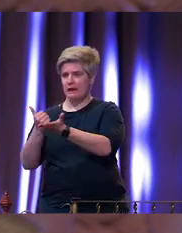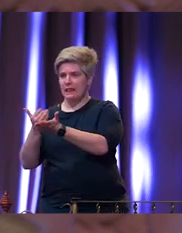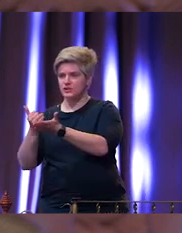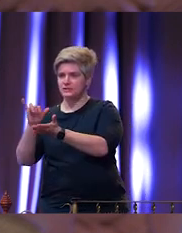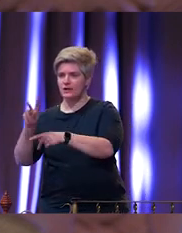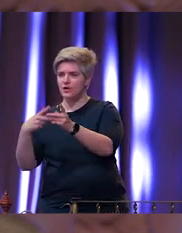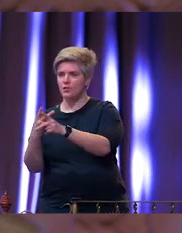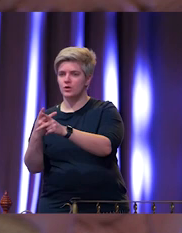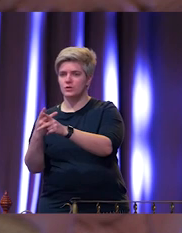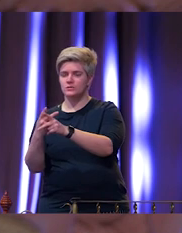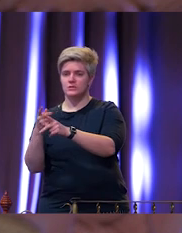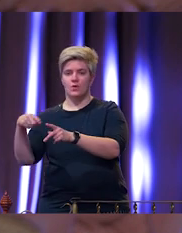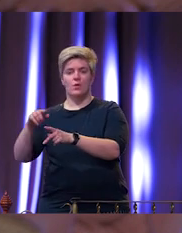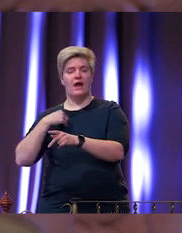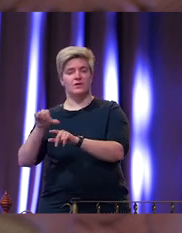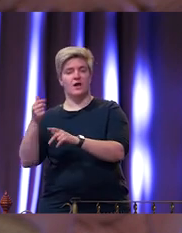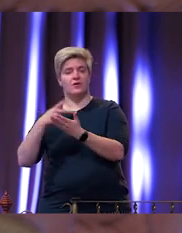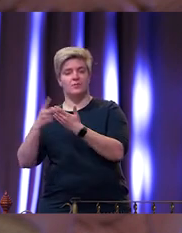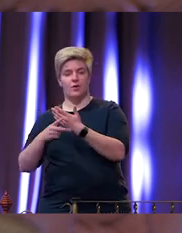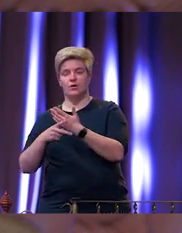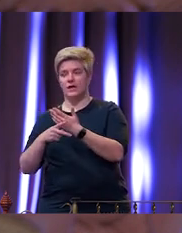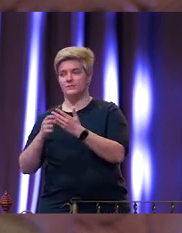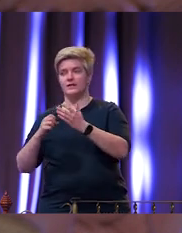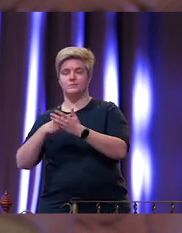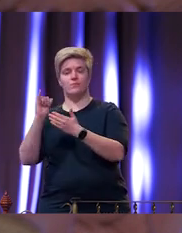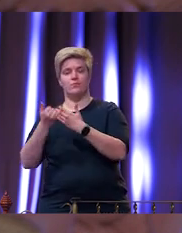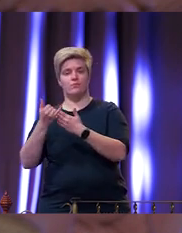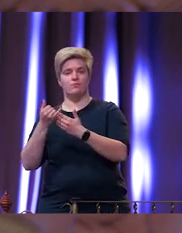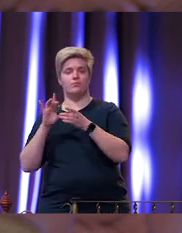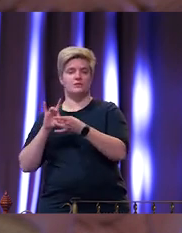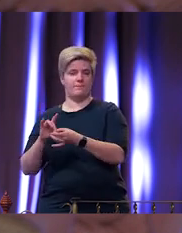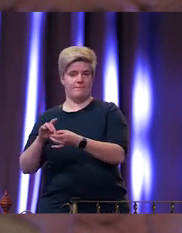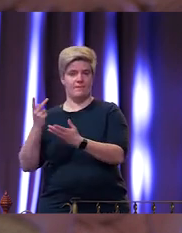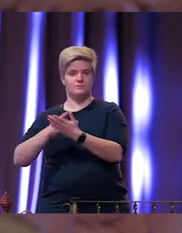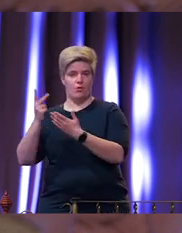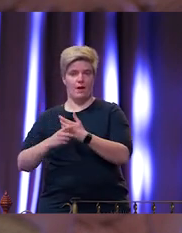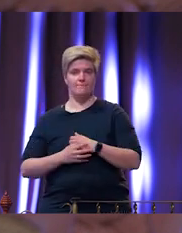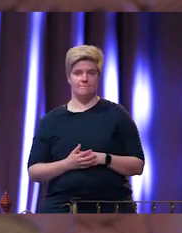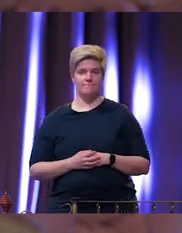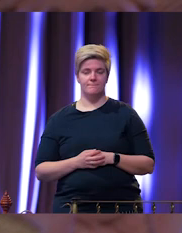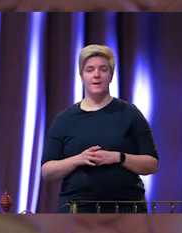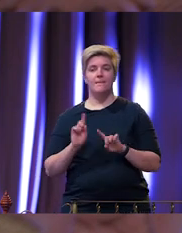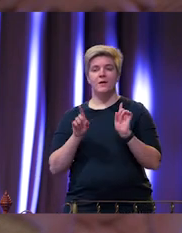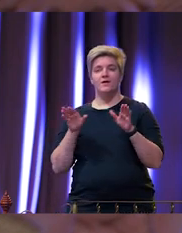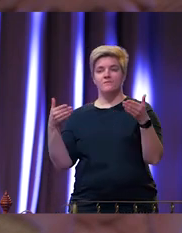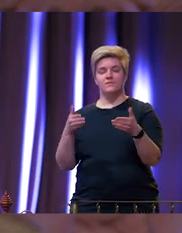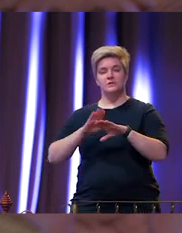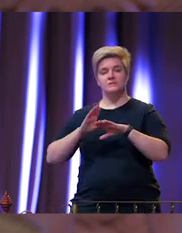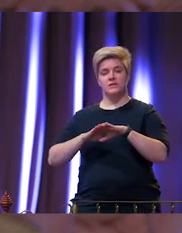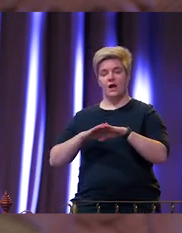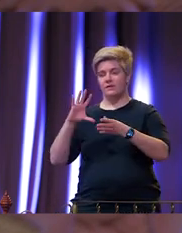is we do have another program, Broadening Narratives. It's a project-based program, but it focuses on the